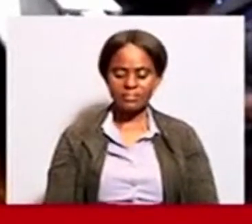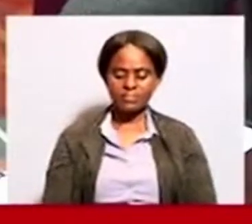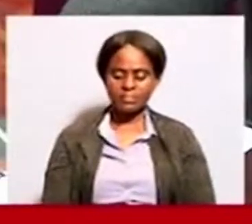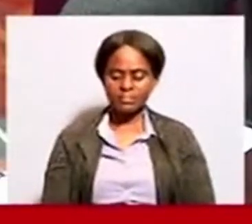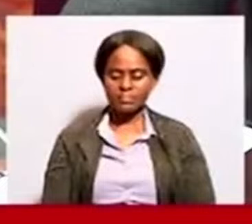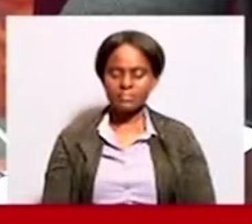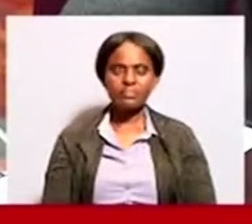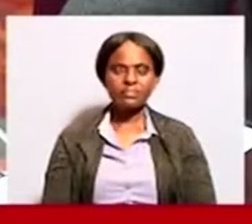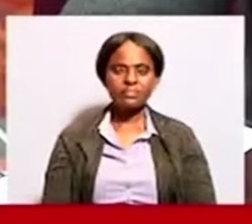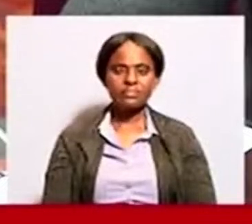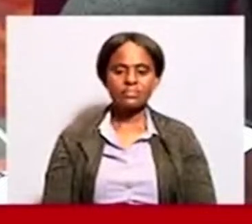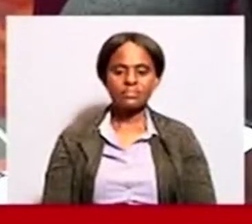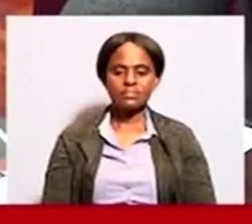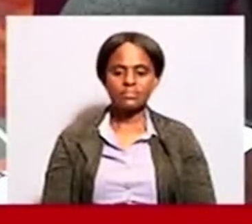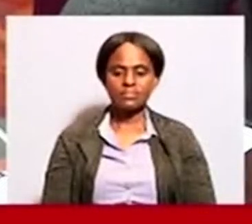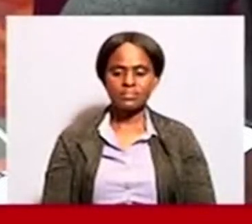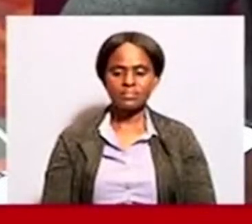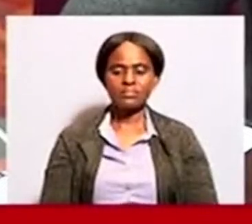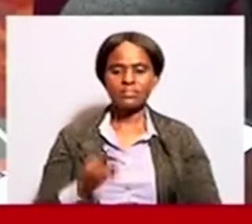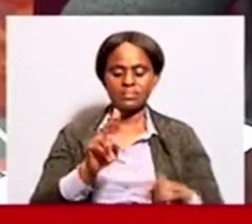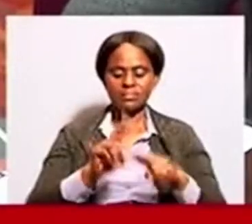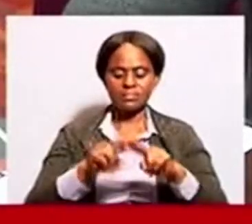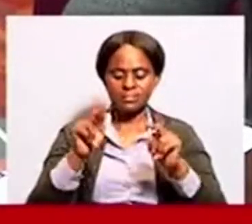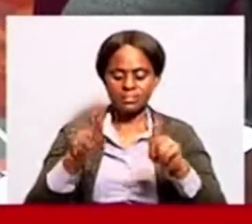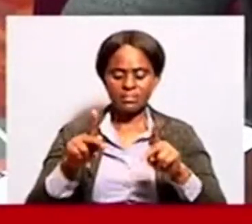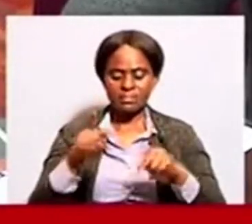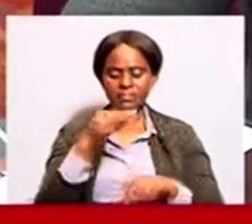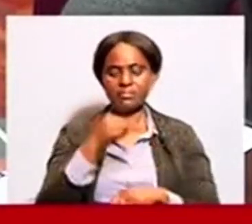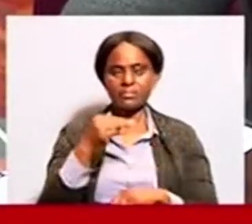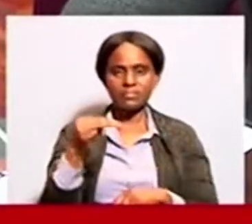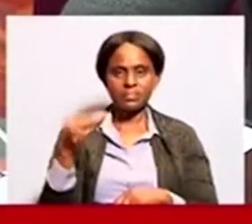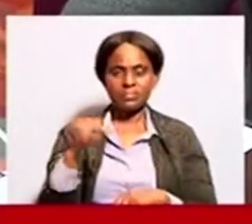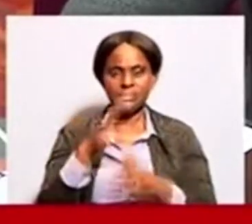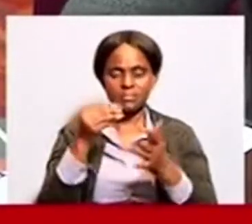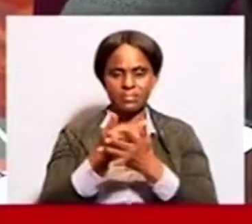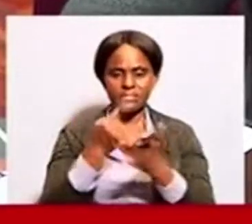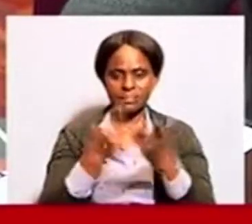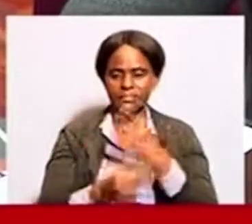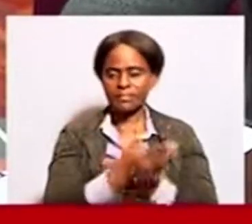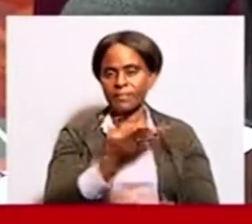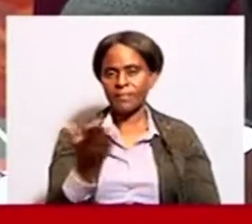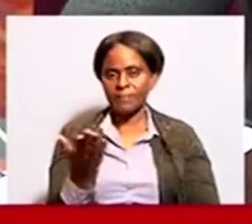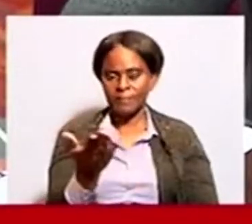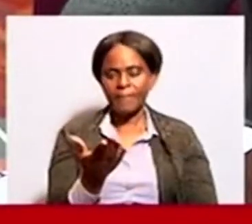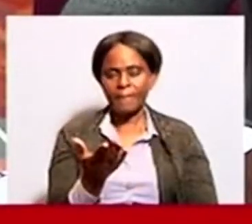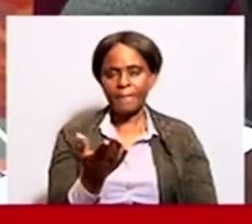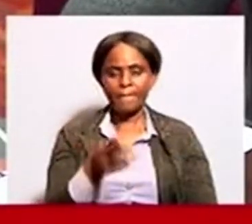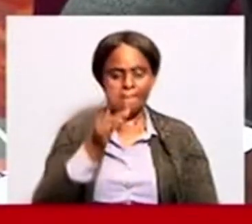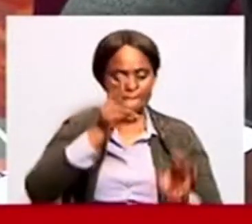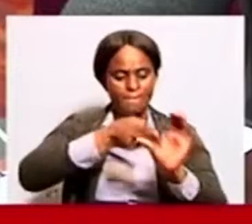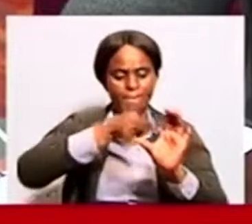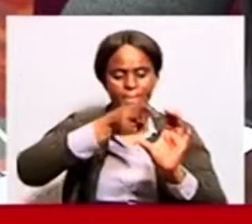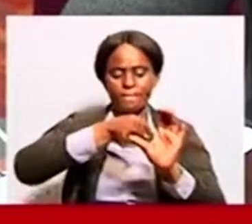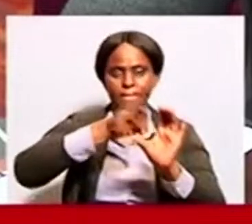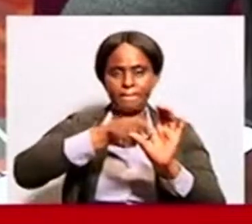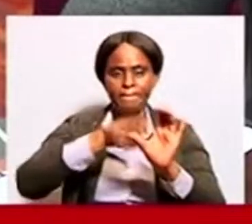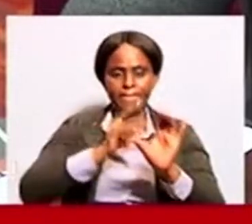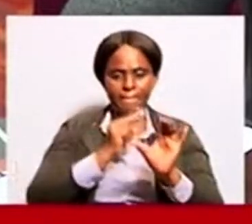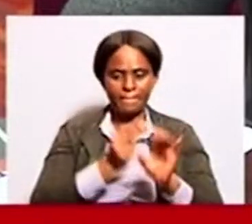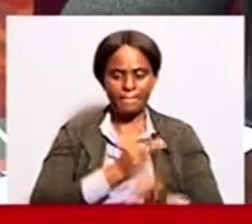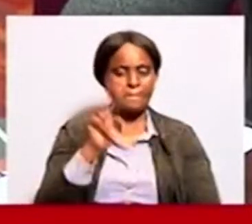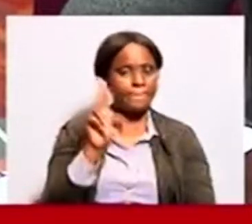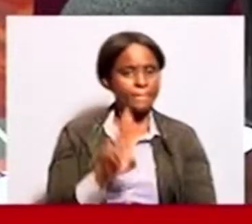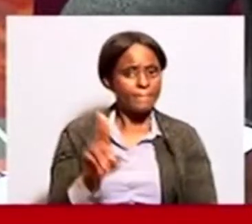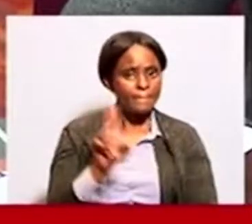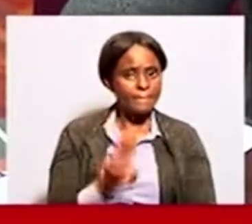questions. Chair, the material in question is fuel, because we are